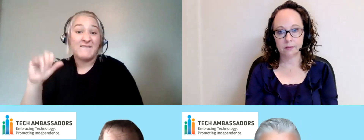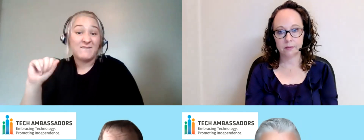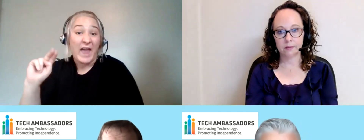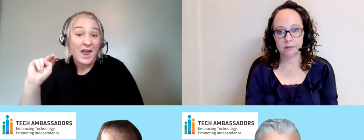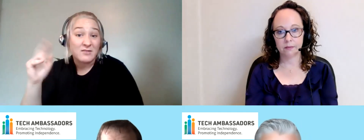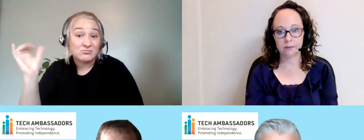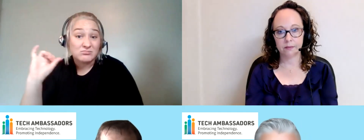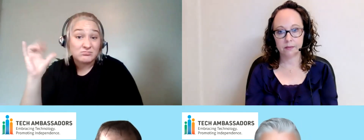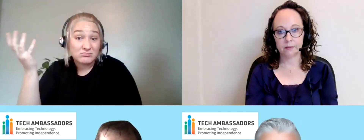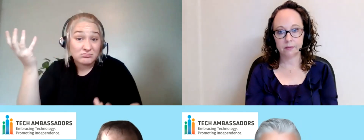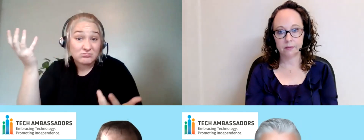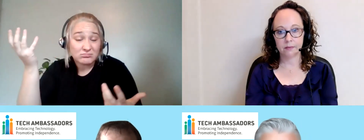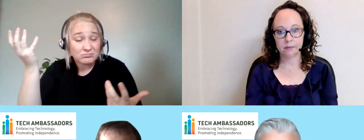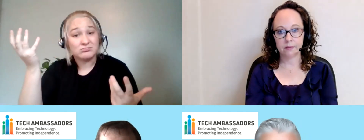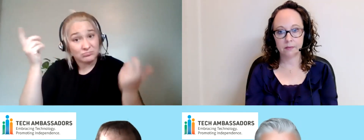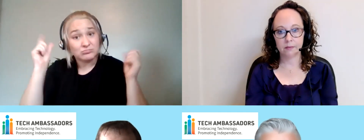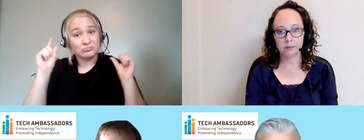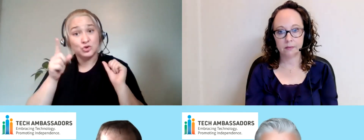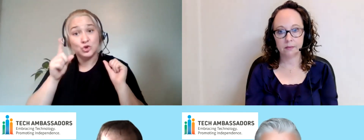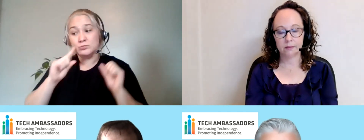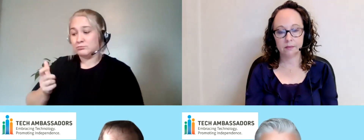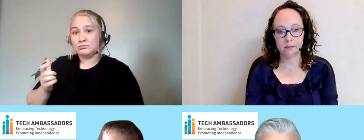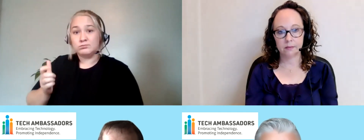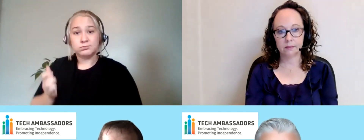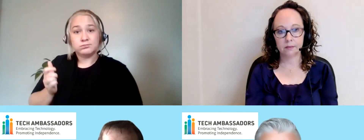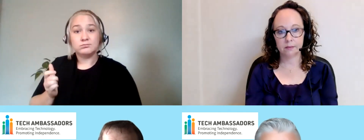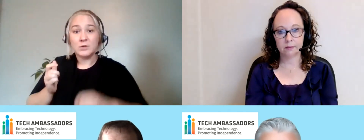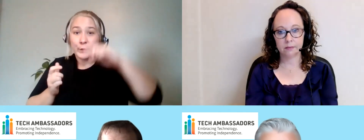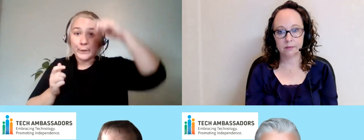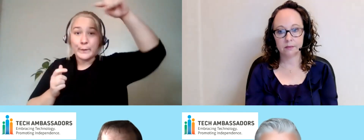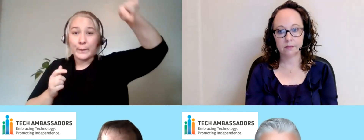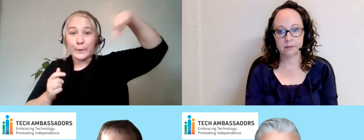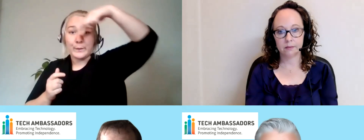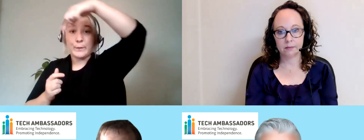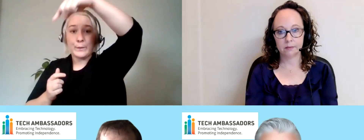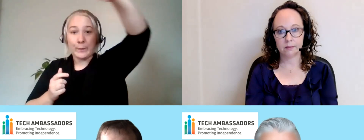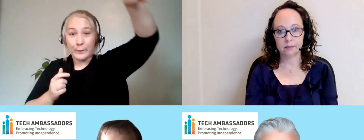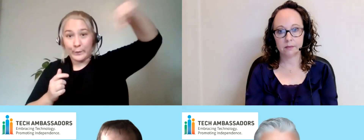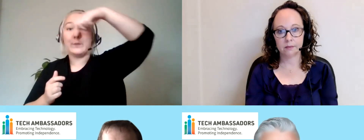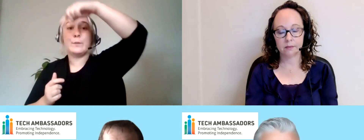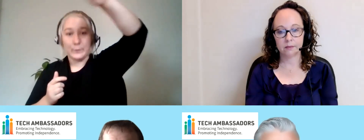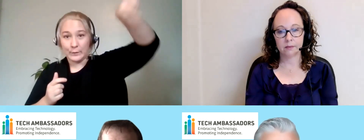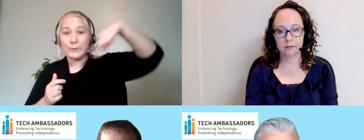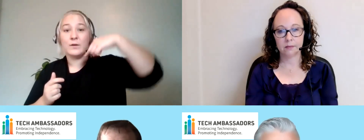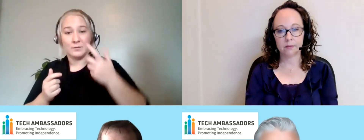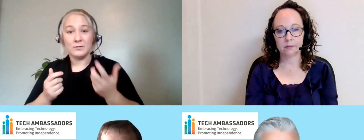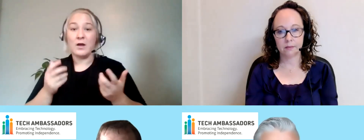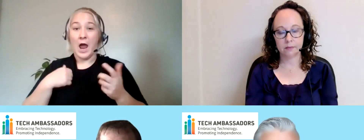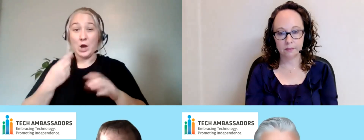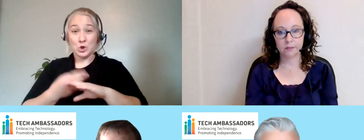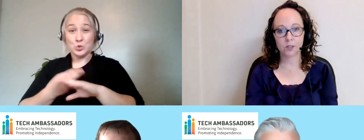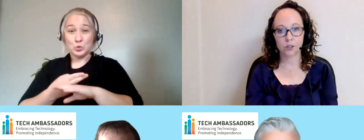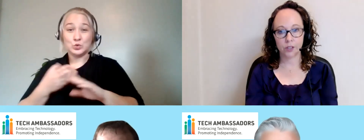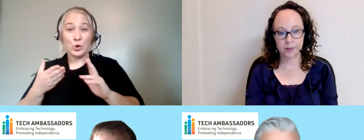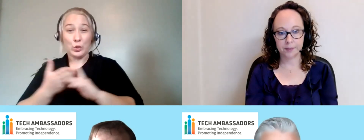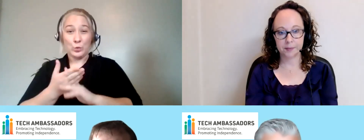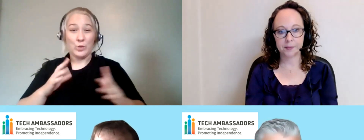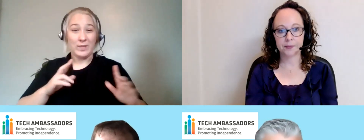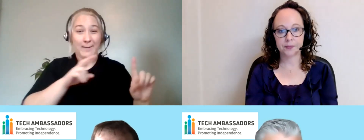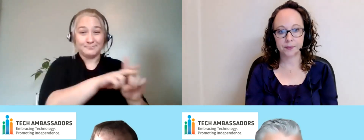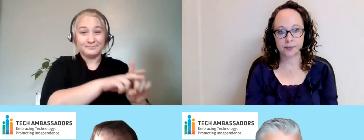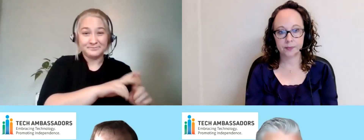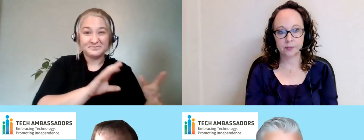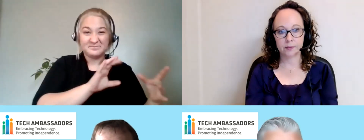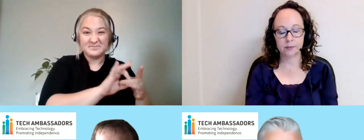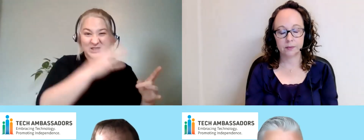even that you have turned on with the Yeah. out. Or I think the neat thing about